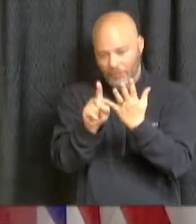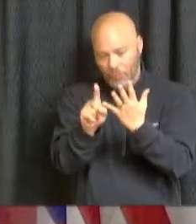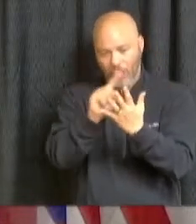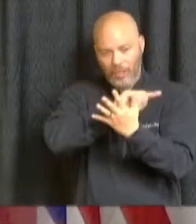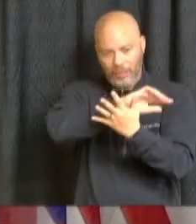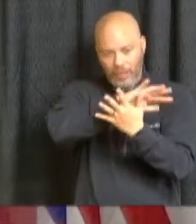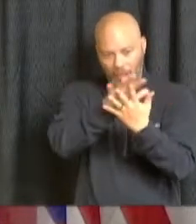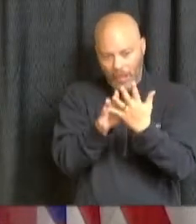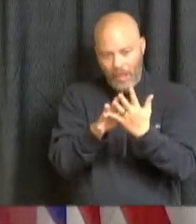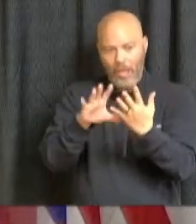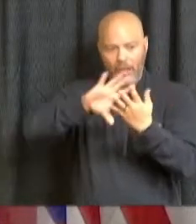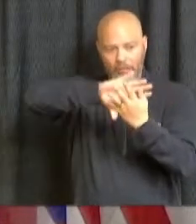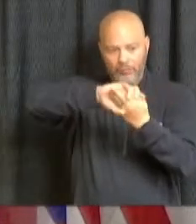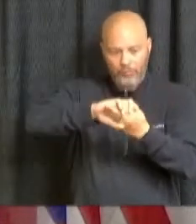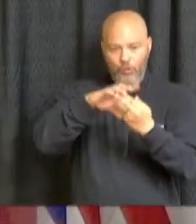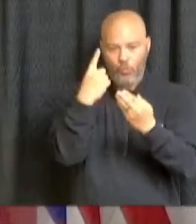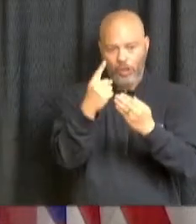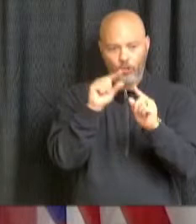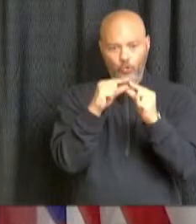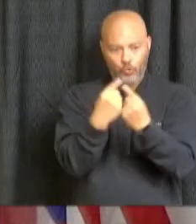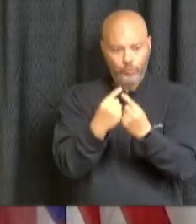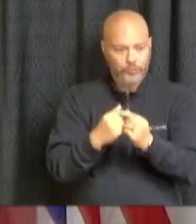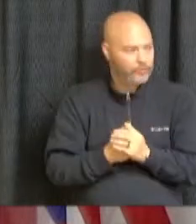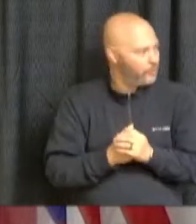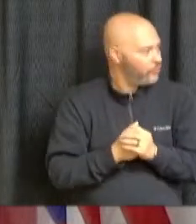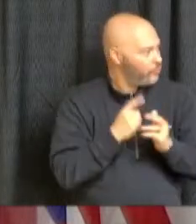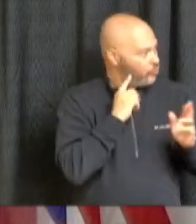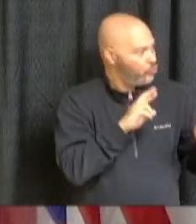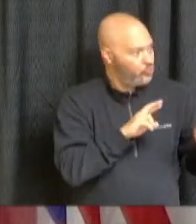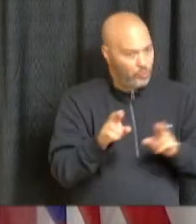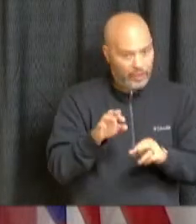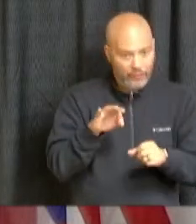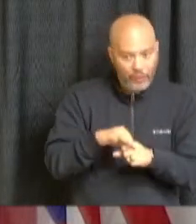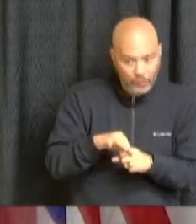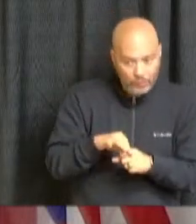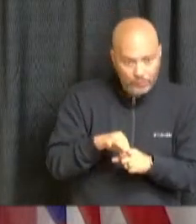71 as a group. Are you ready to vote?